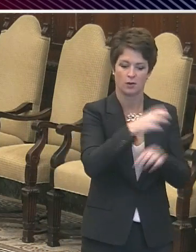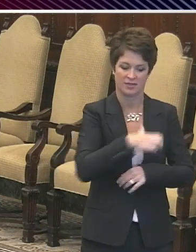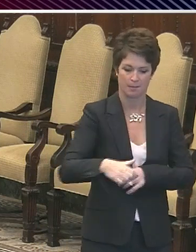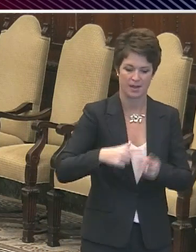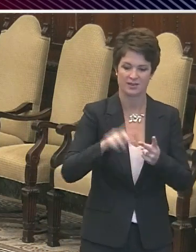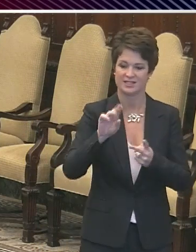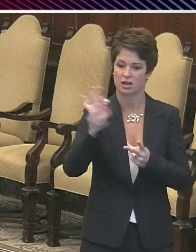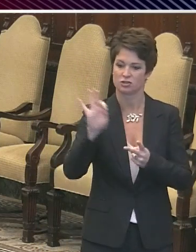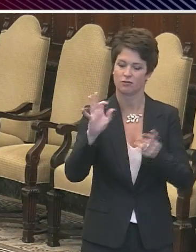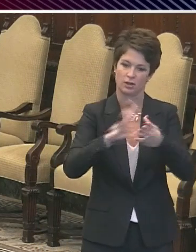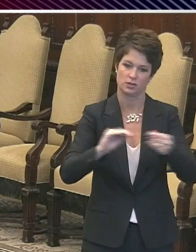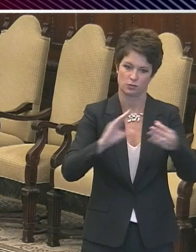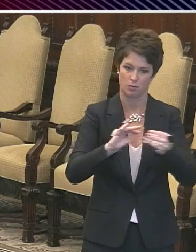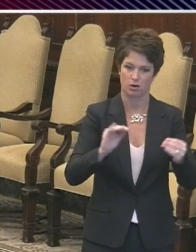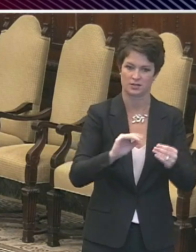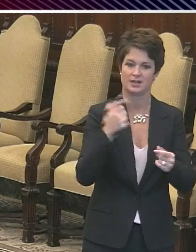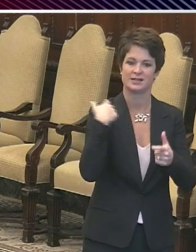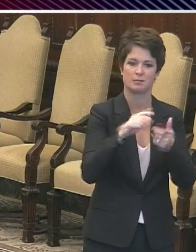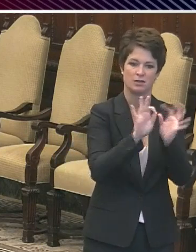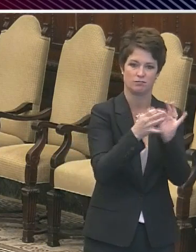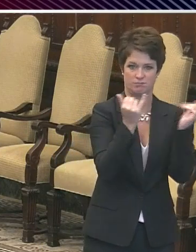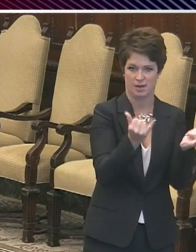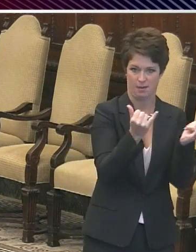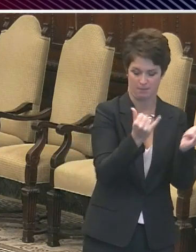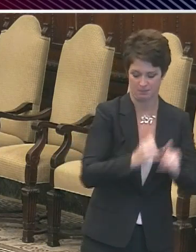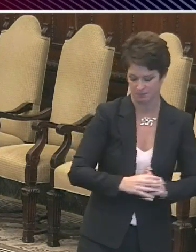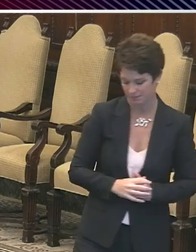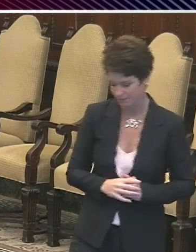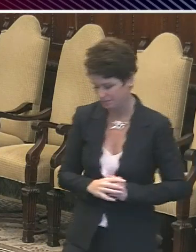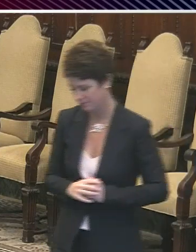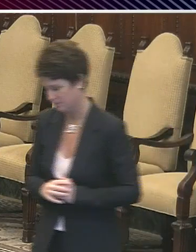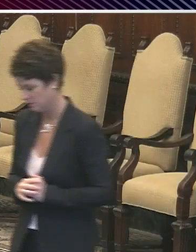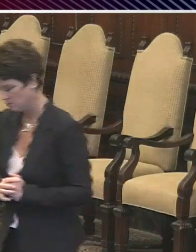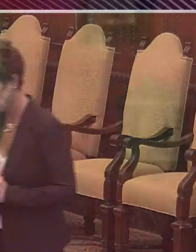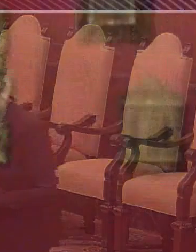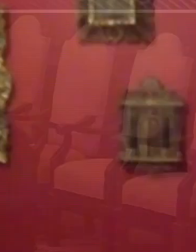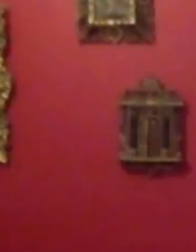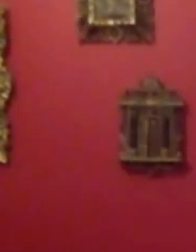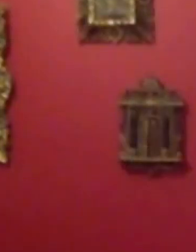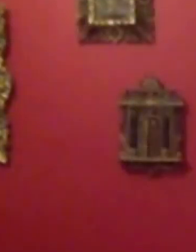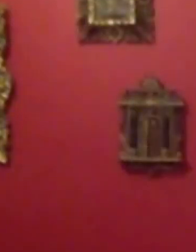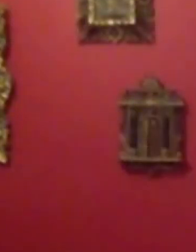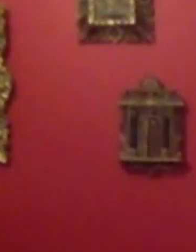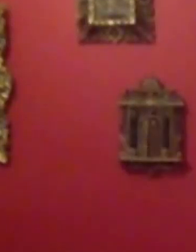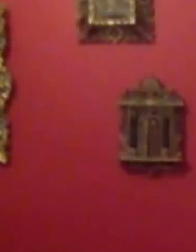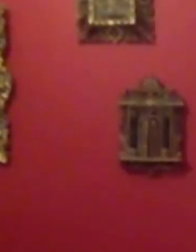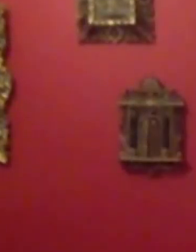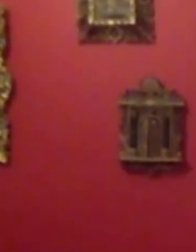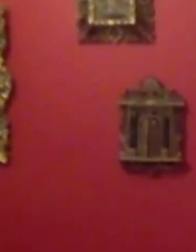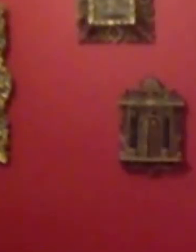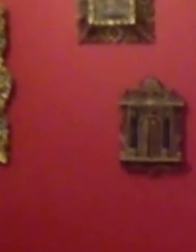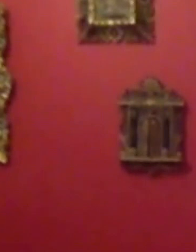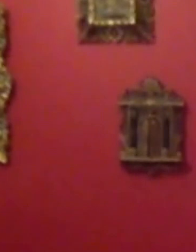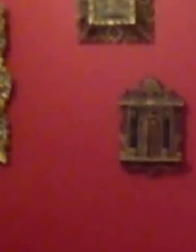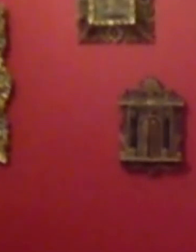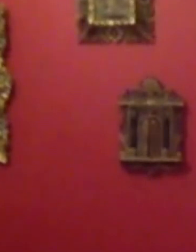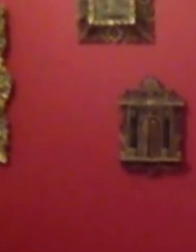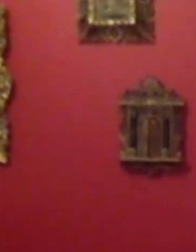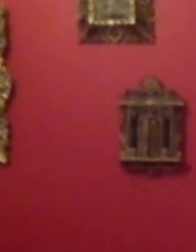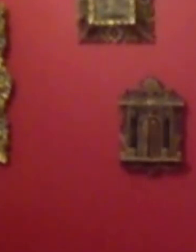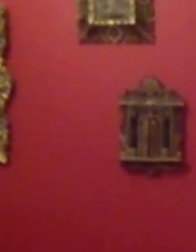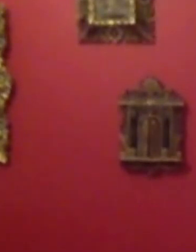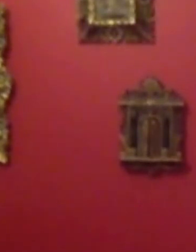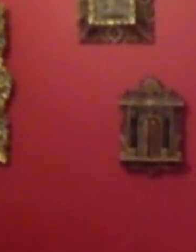and Dr. Farley's remarks. Mensaje del alcalde Jim Kenney para el lunes 18 de mayo del 2020. Buenas tardes